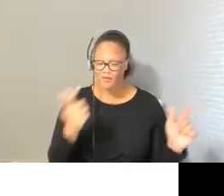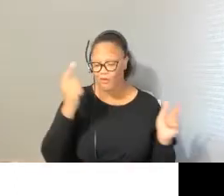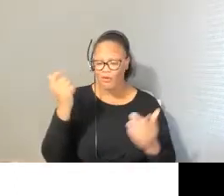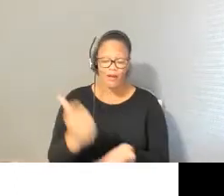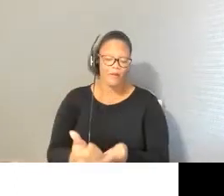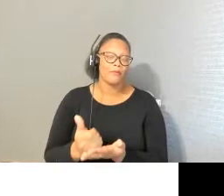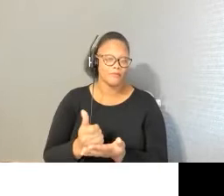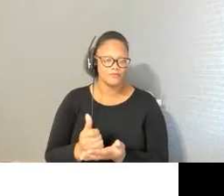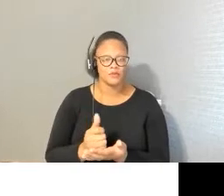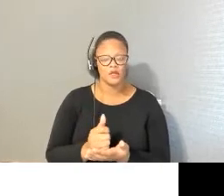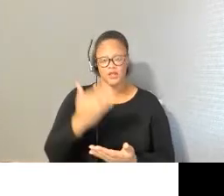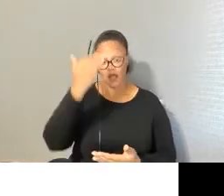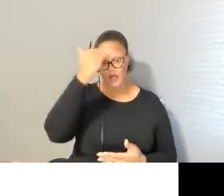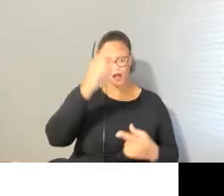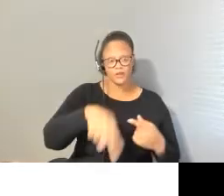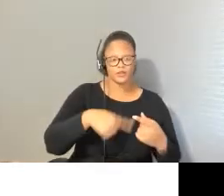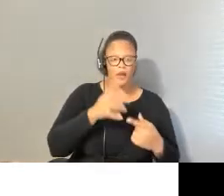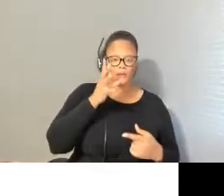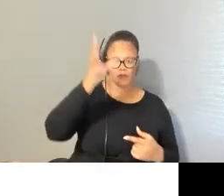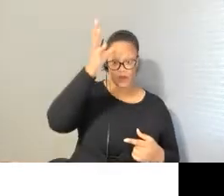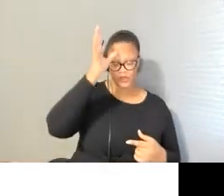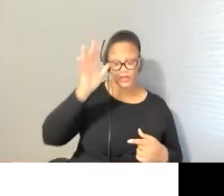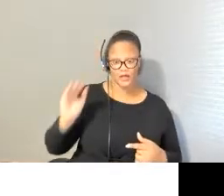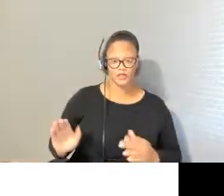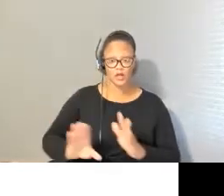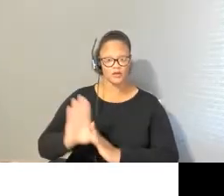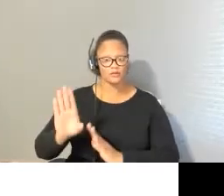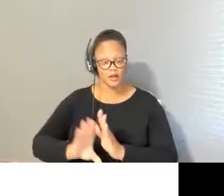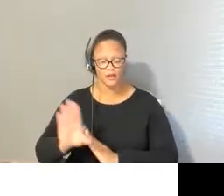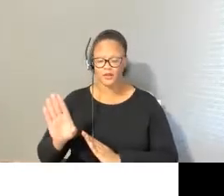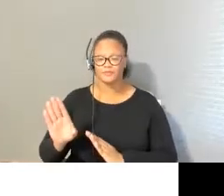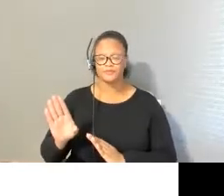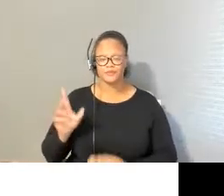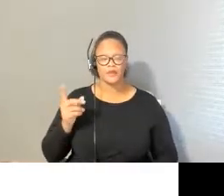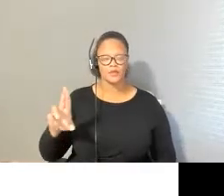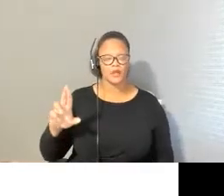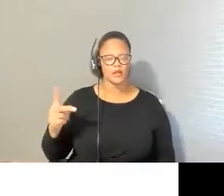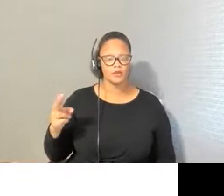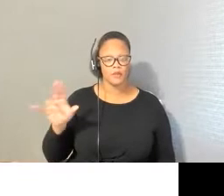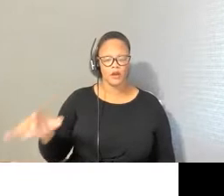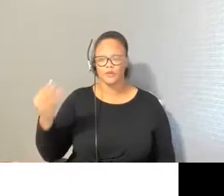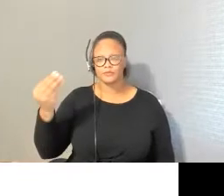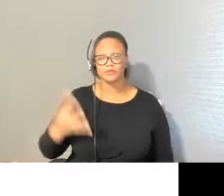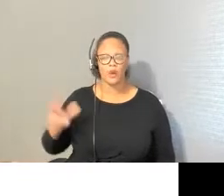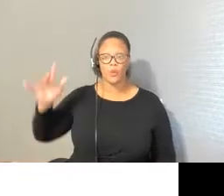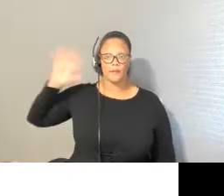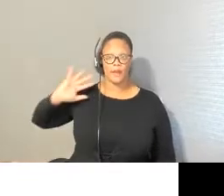you know, this knowledge of parenting and child development, Dr. Perry talks about all the time how way back when we were in our